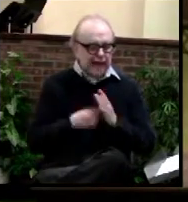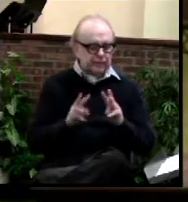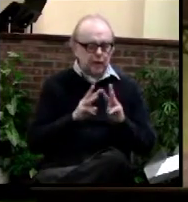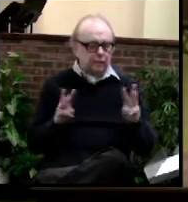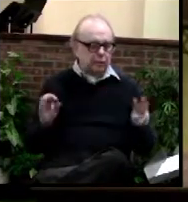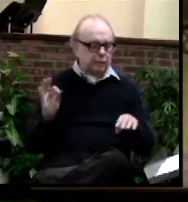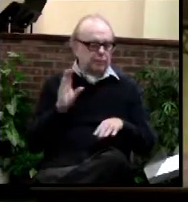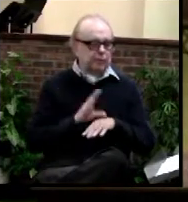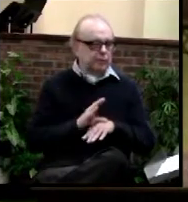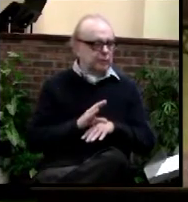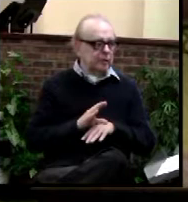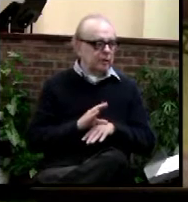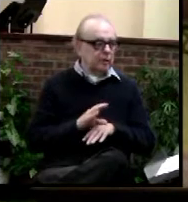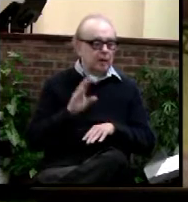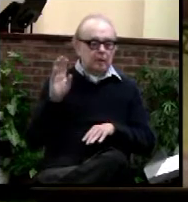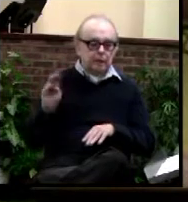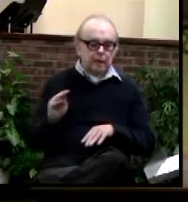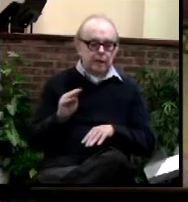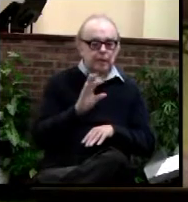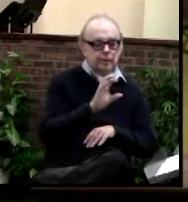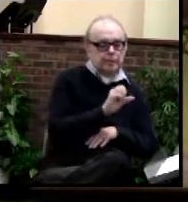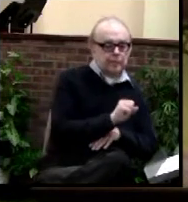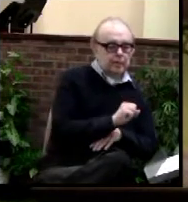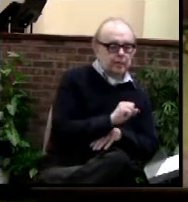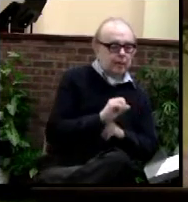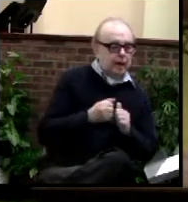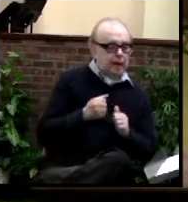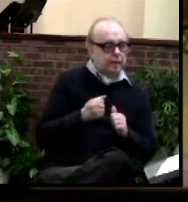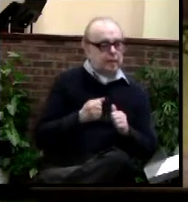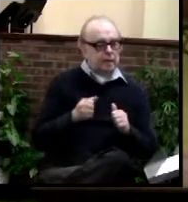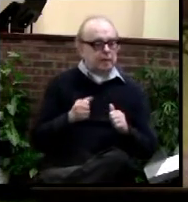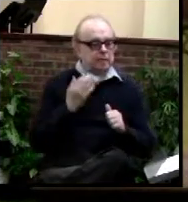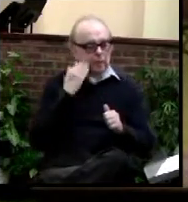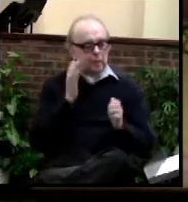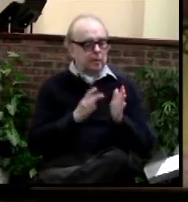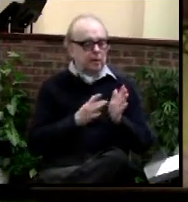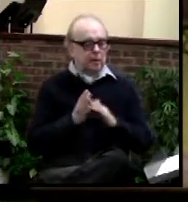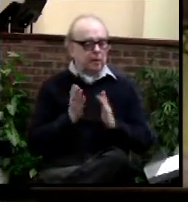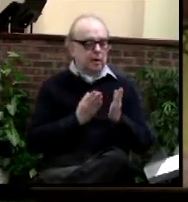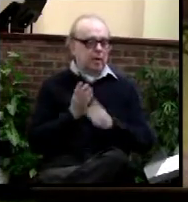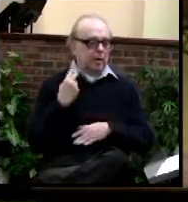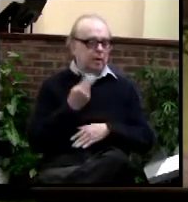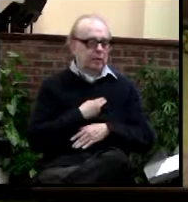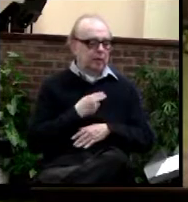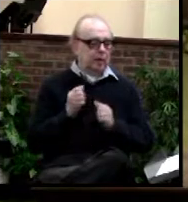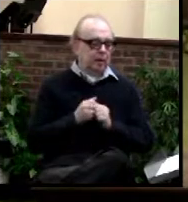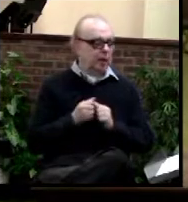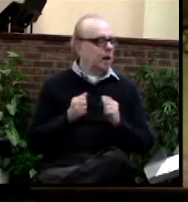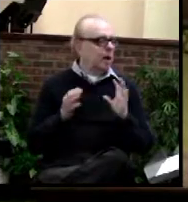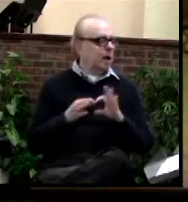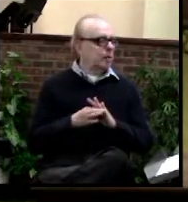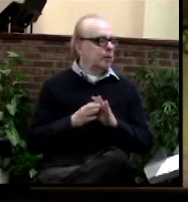through Saturday. And how do they come to know him? Through us and the relationships that we